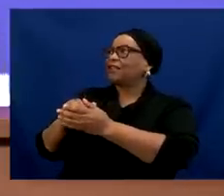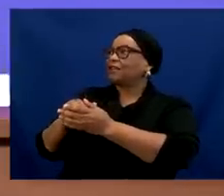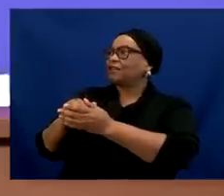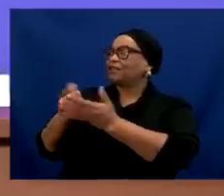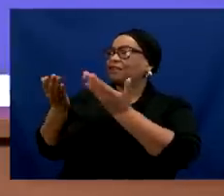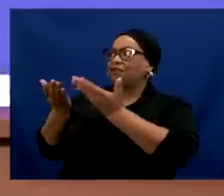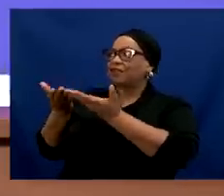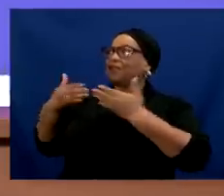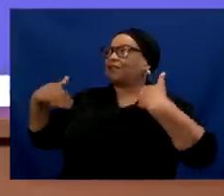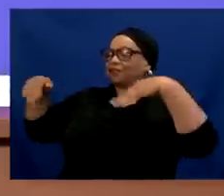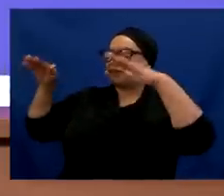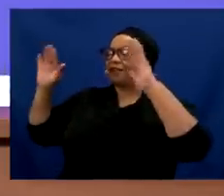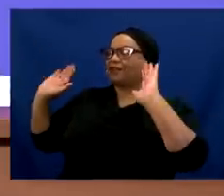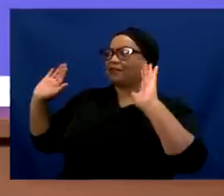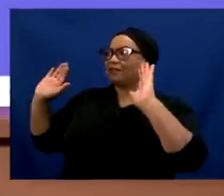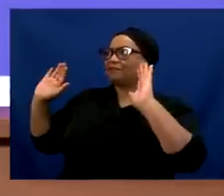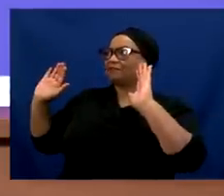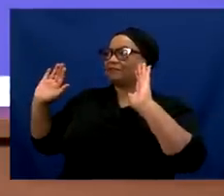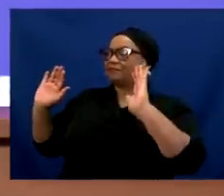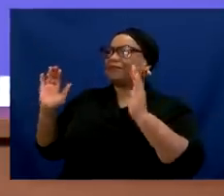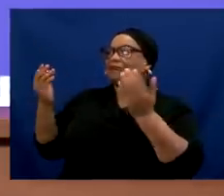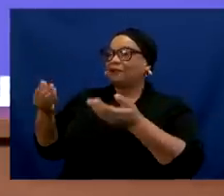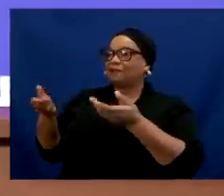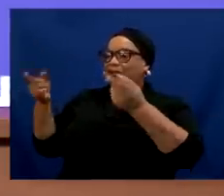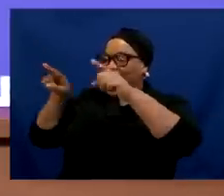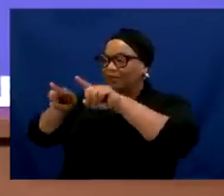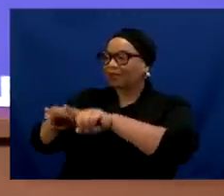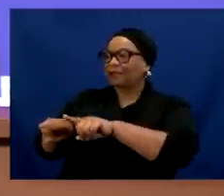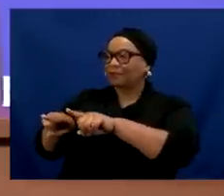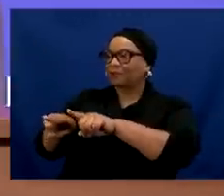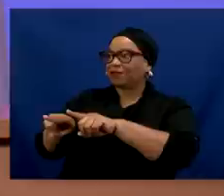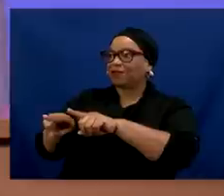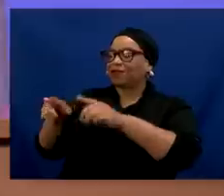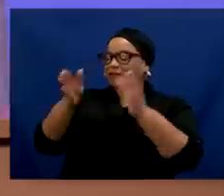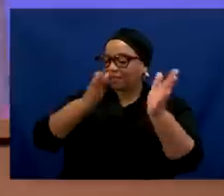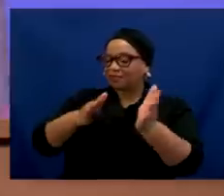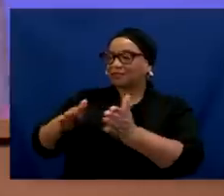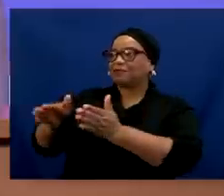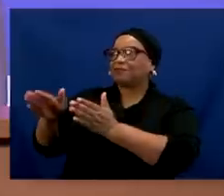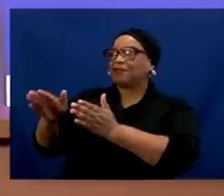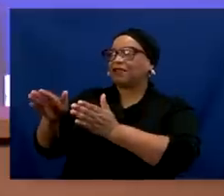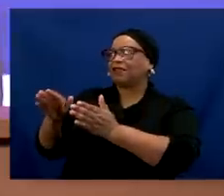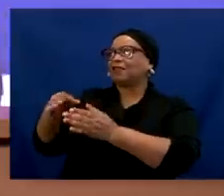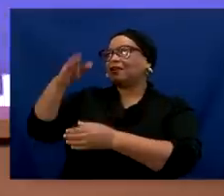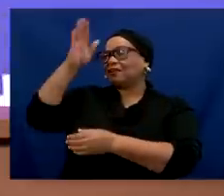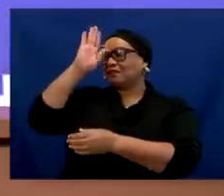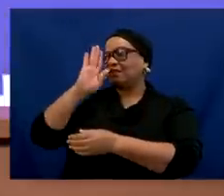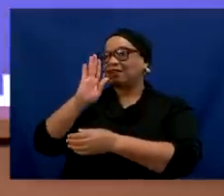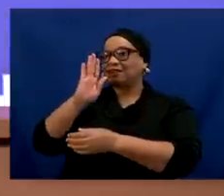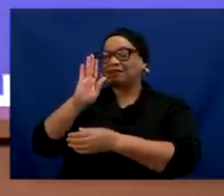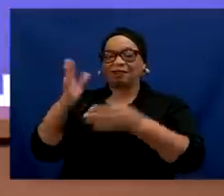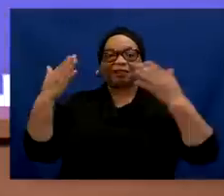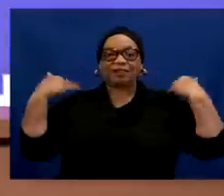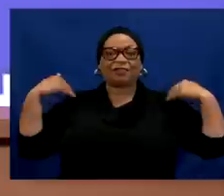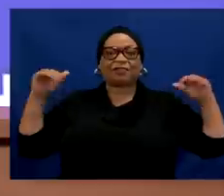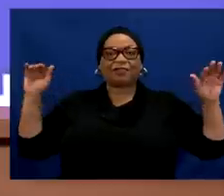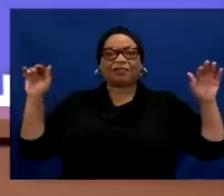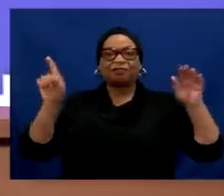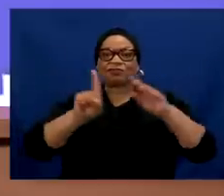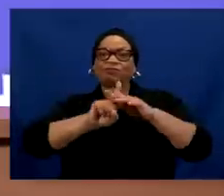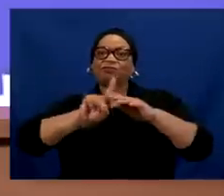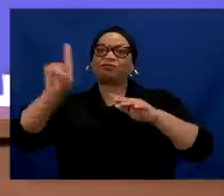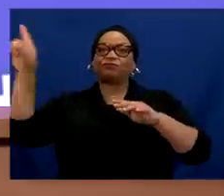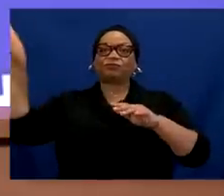handmaid of the Lord, be it unto me according to thy word. And the angel departed from